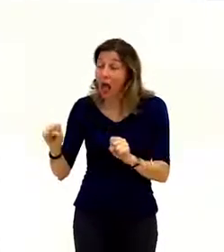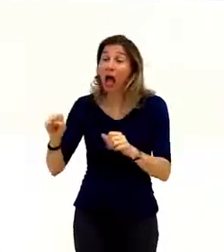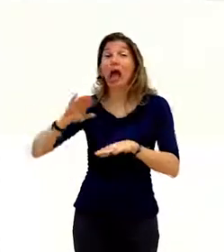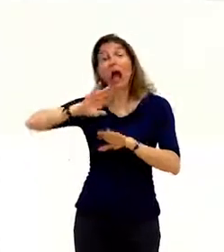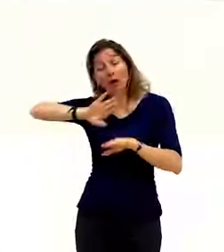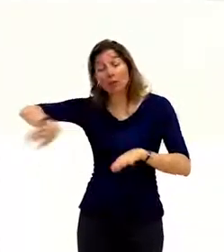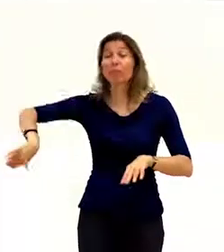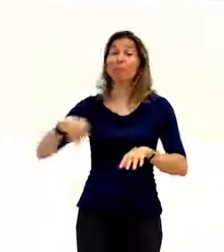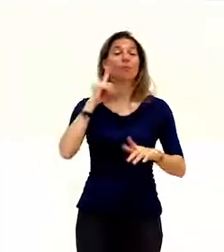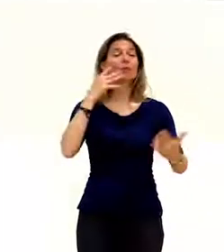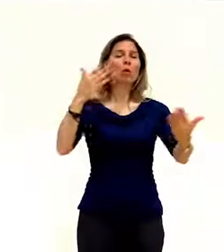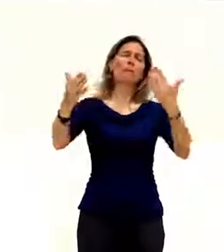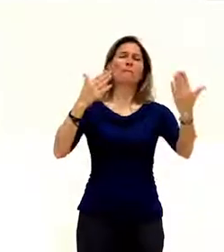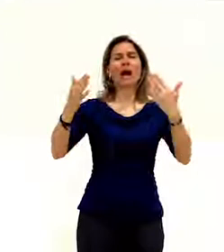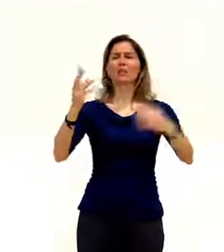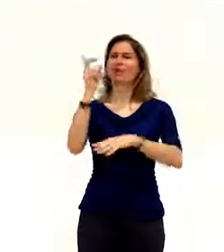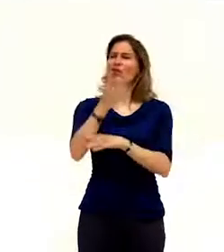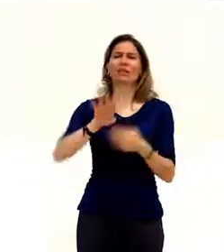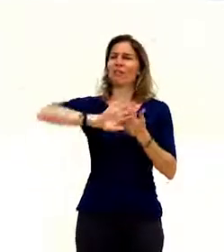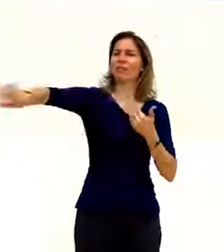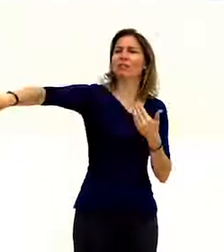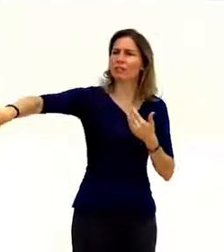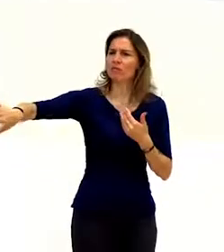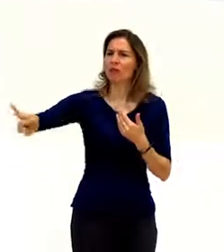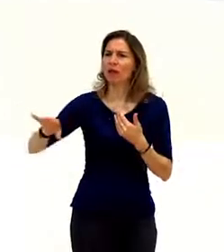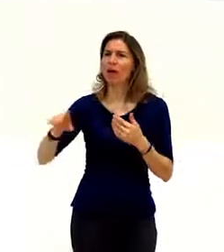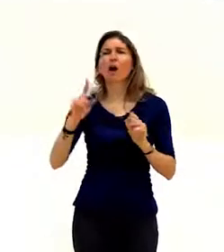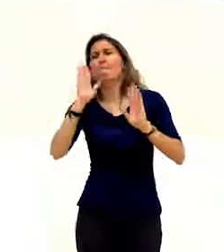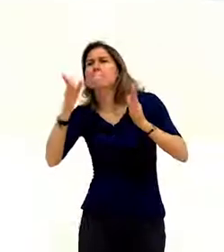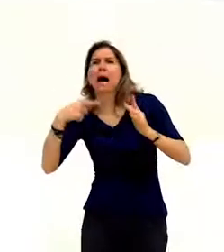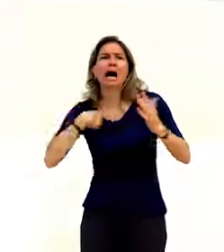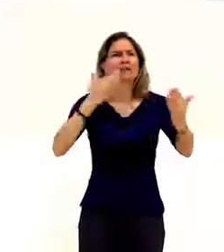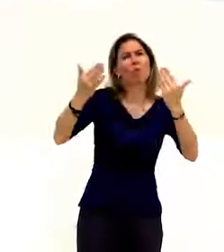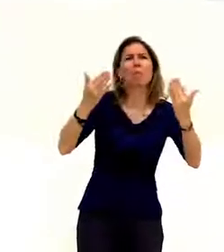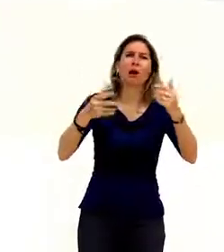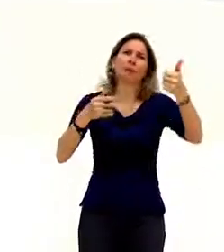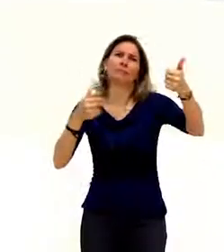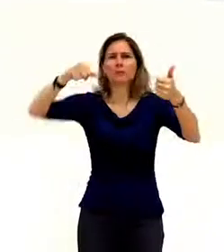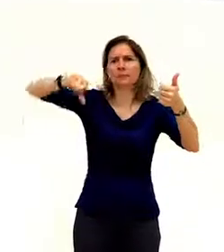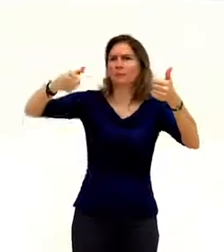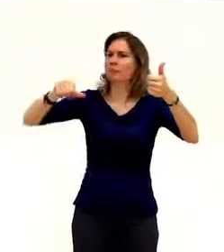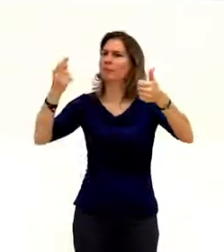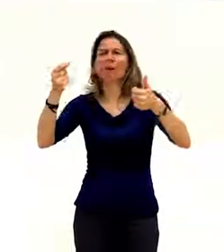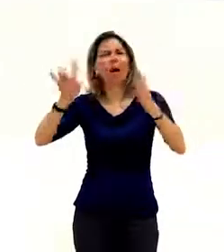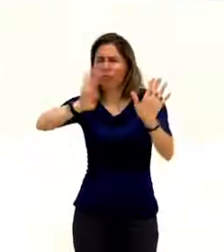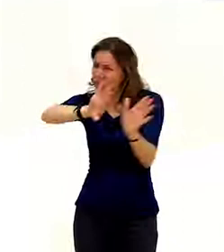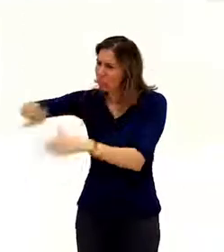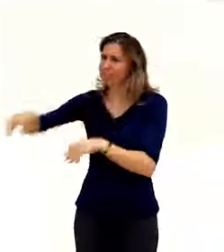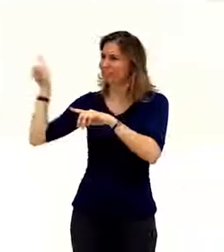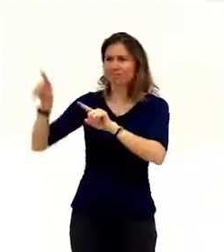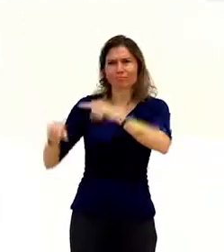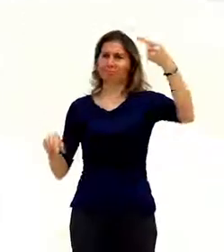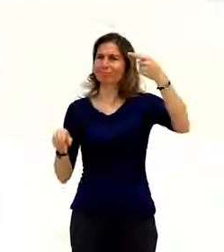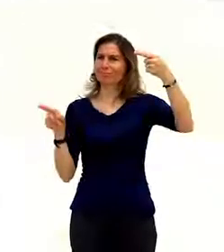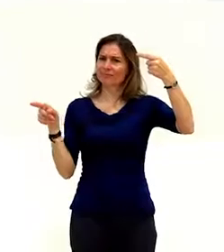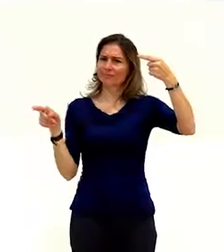procurement directives. It's music in the ears of many policymakers at national level, but it's also